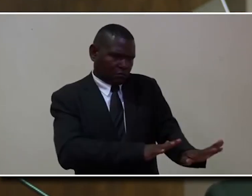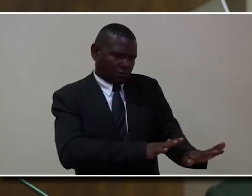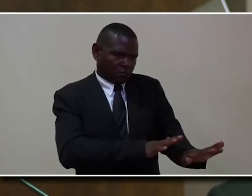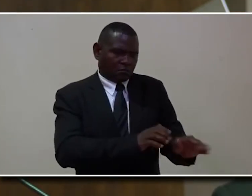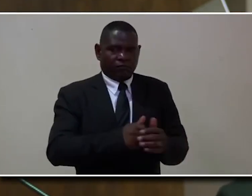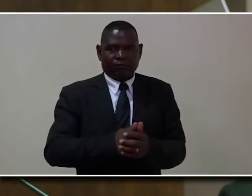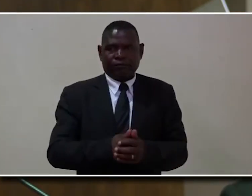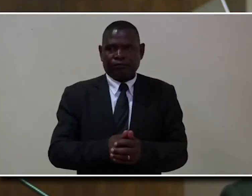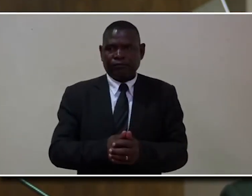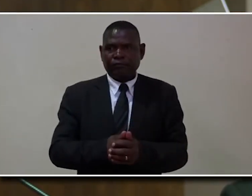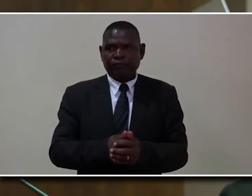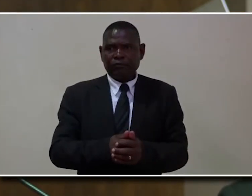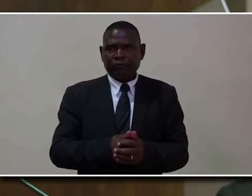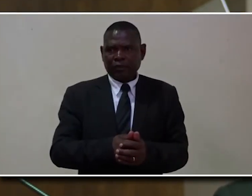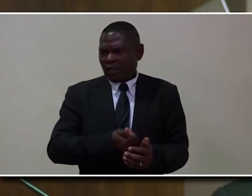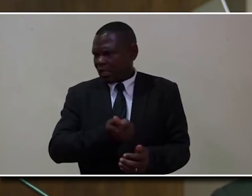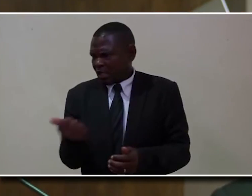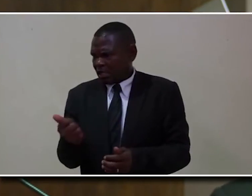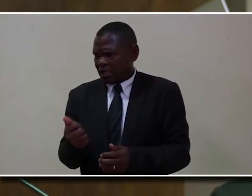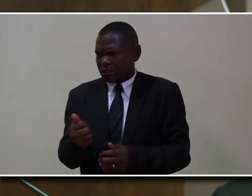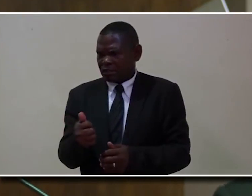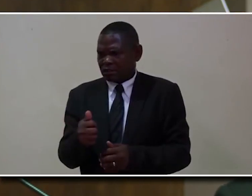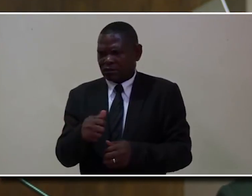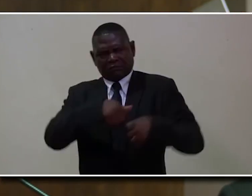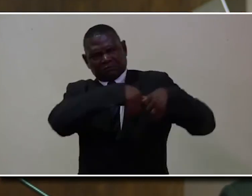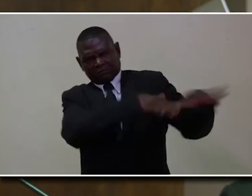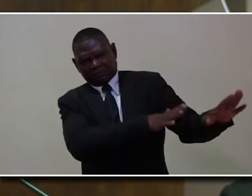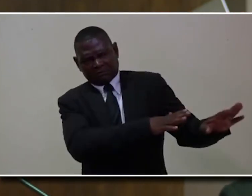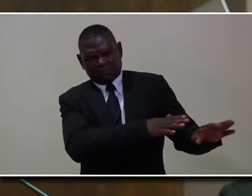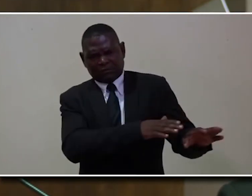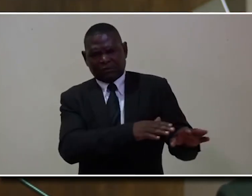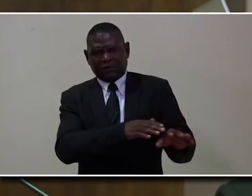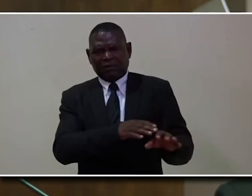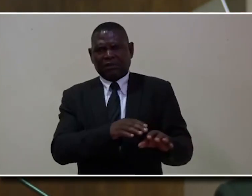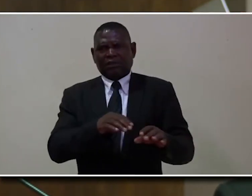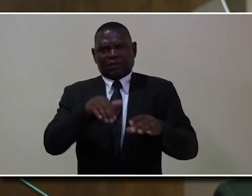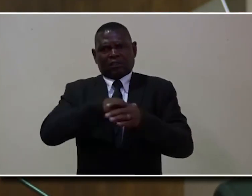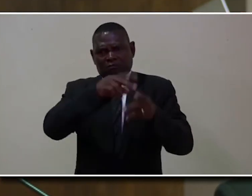There are those that are neglected and rejected in the society. And